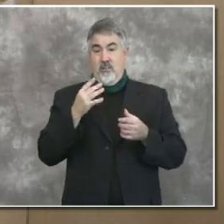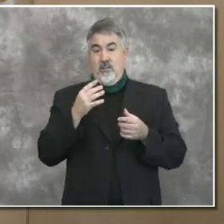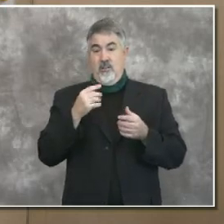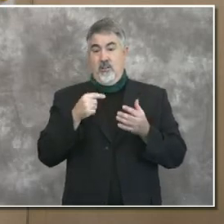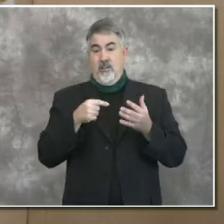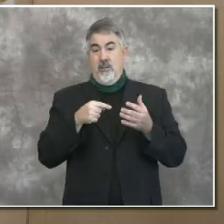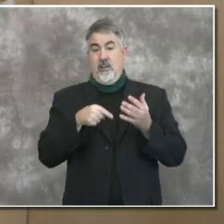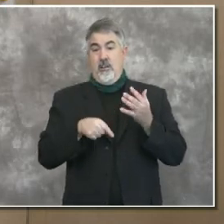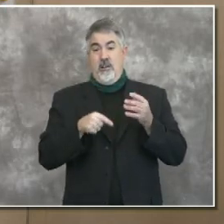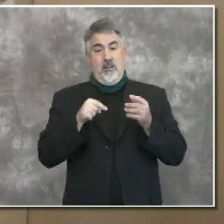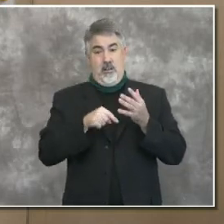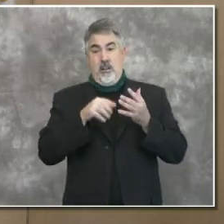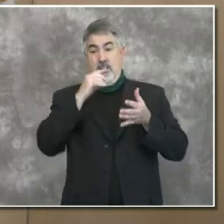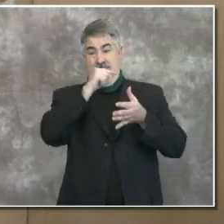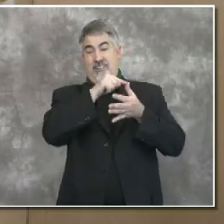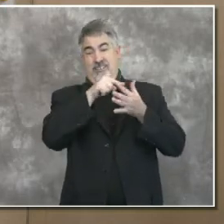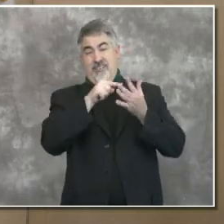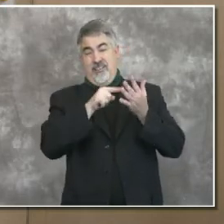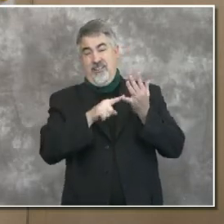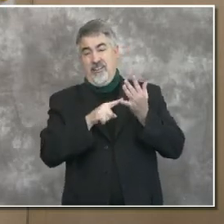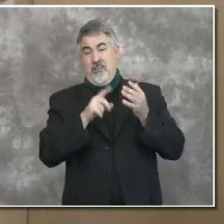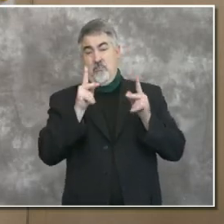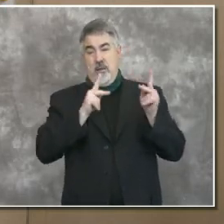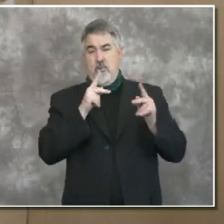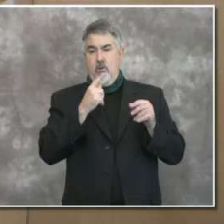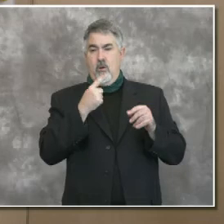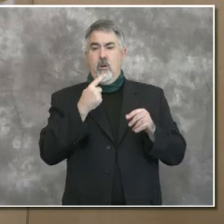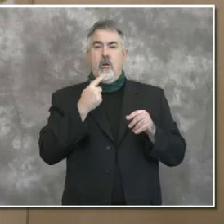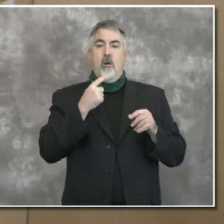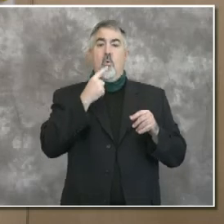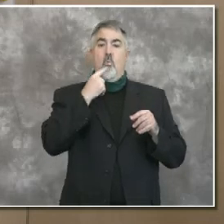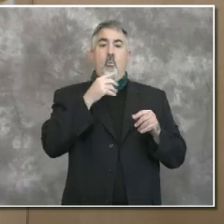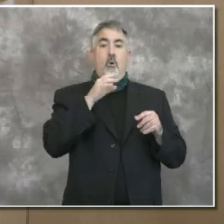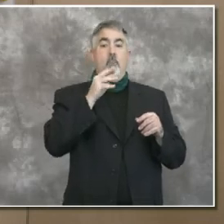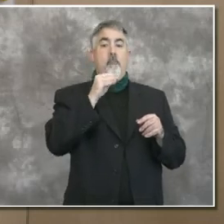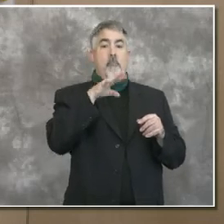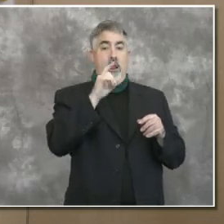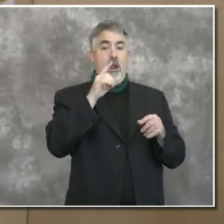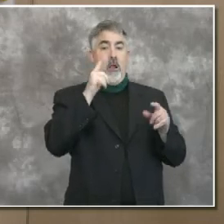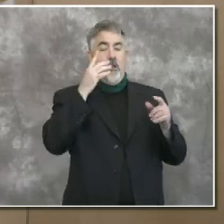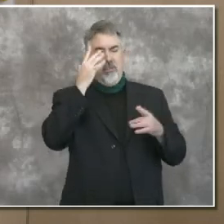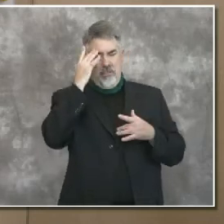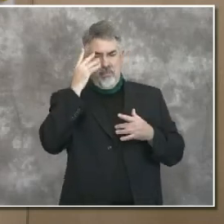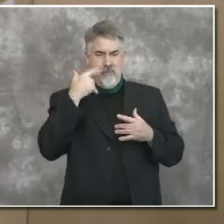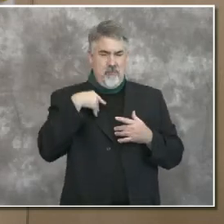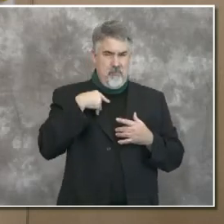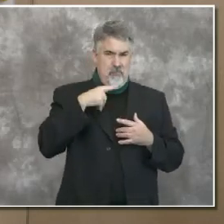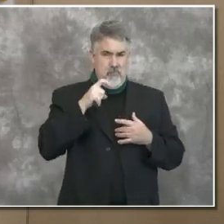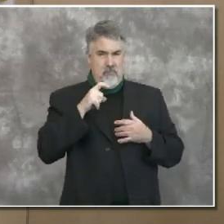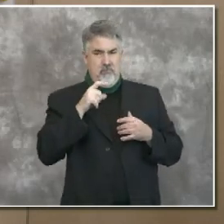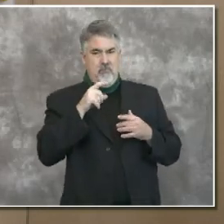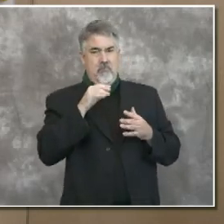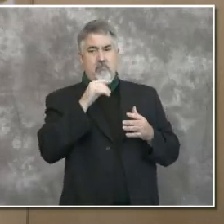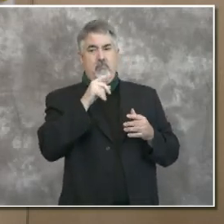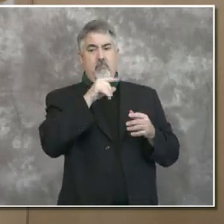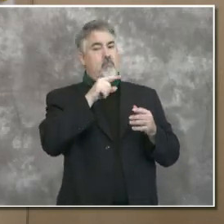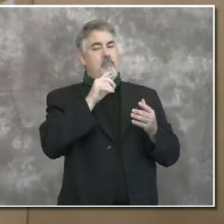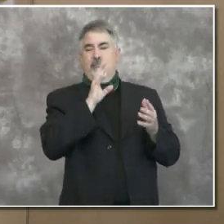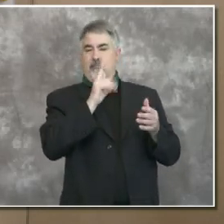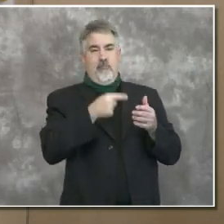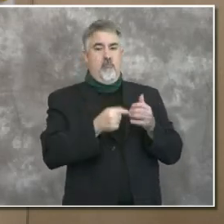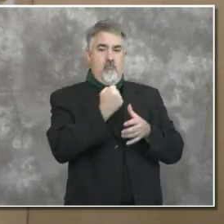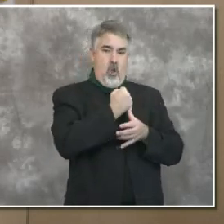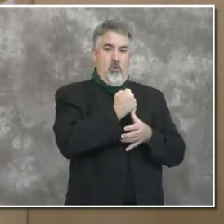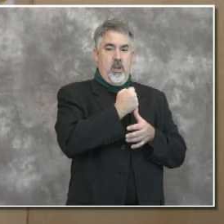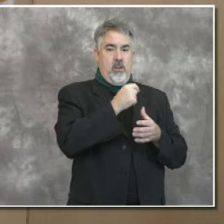treat individuals with mild symptoms if they're in a high priority area. So if you look at the priority